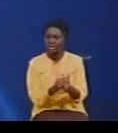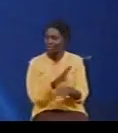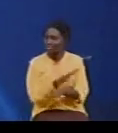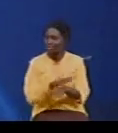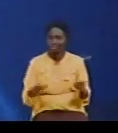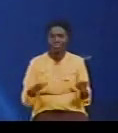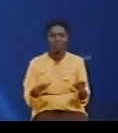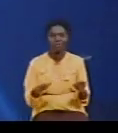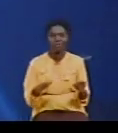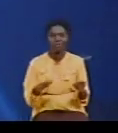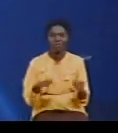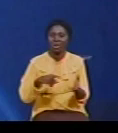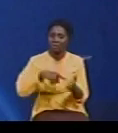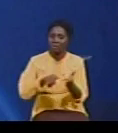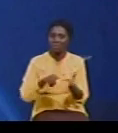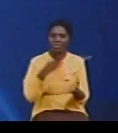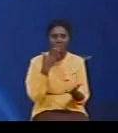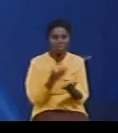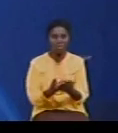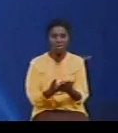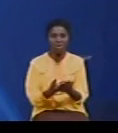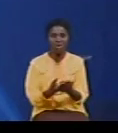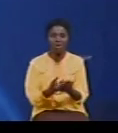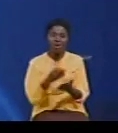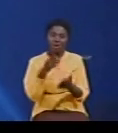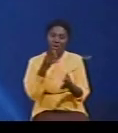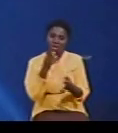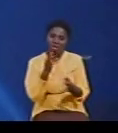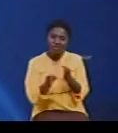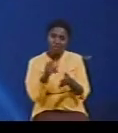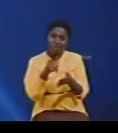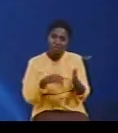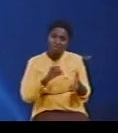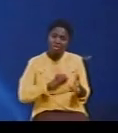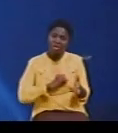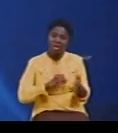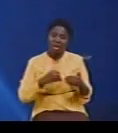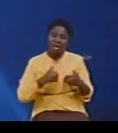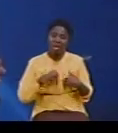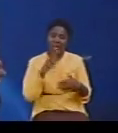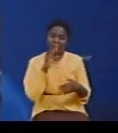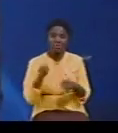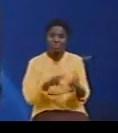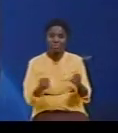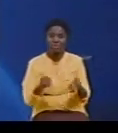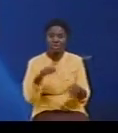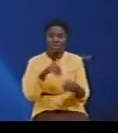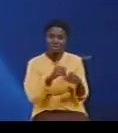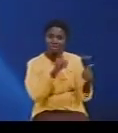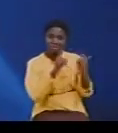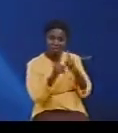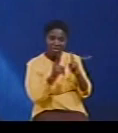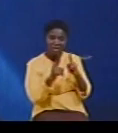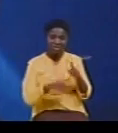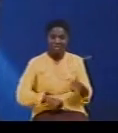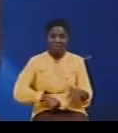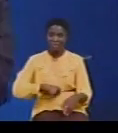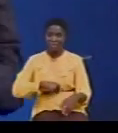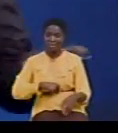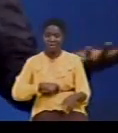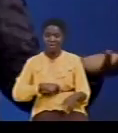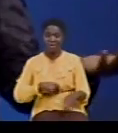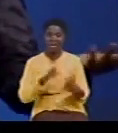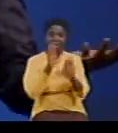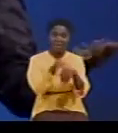been doing, the malice, the guile, the hypocrisies, the envies,